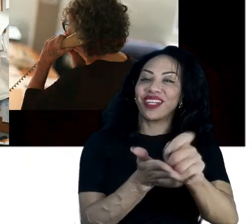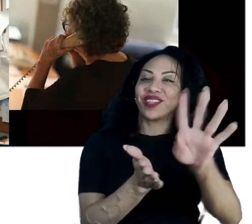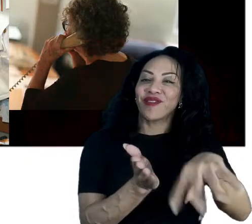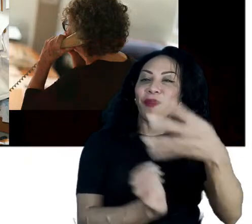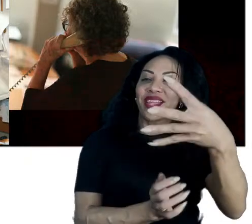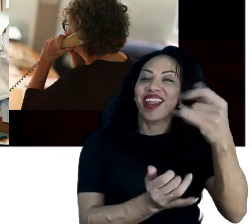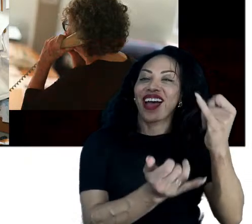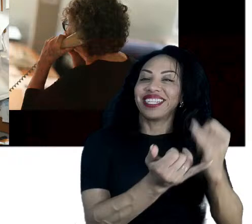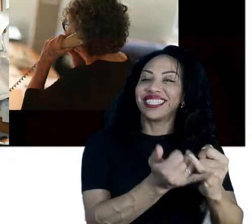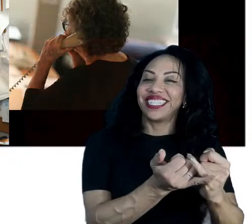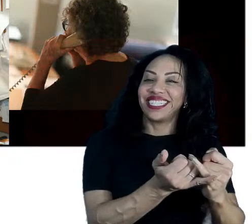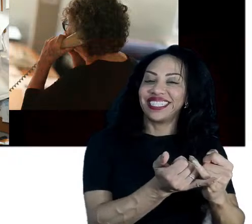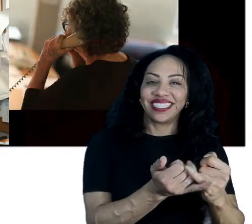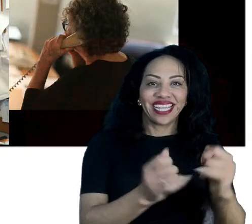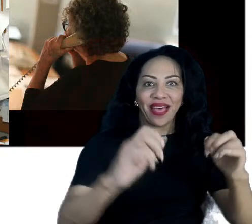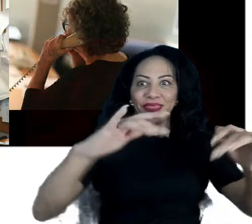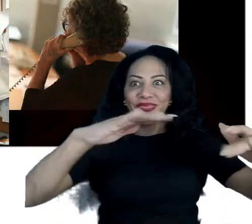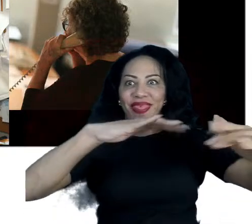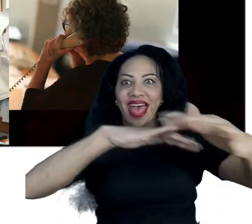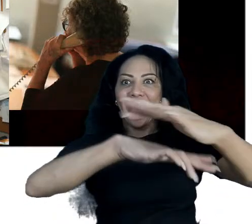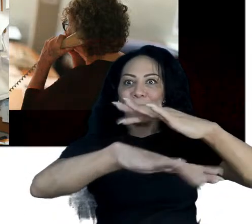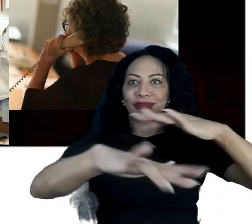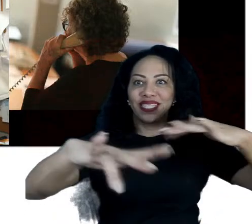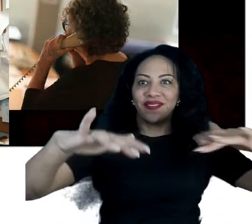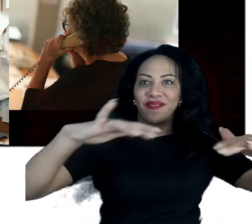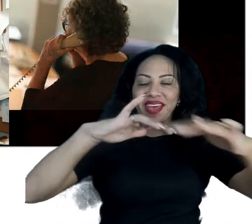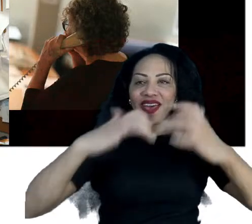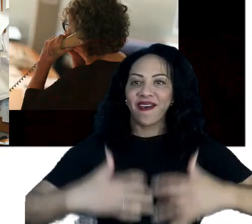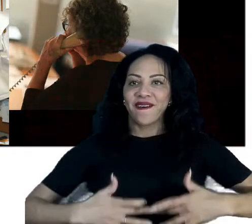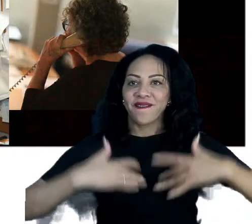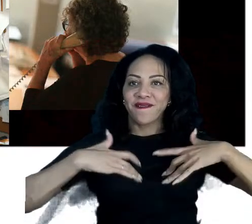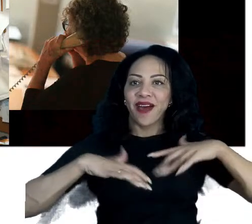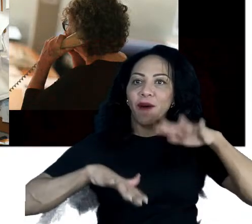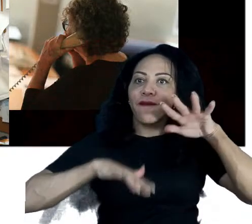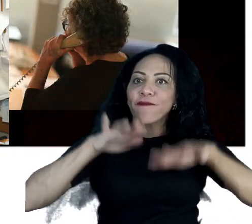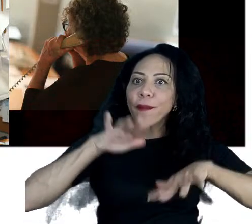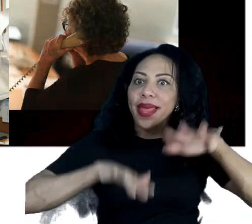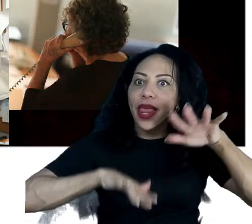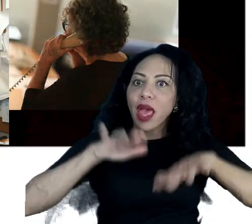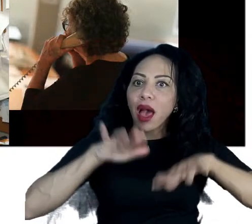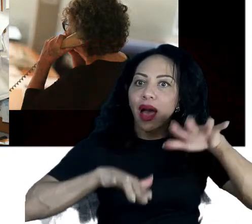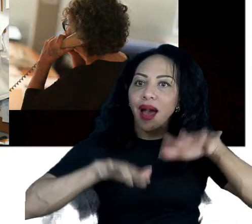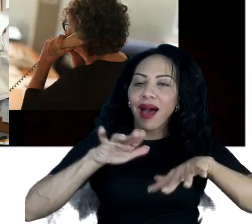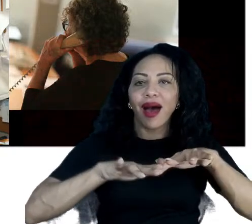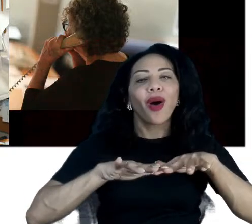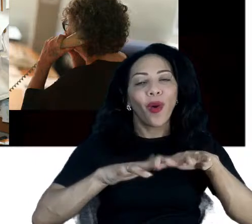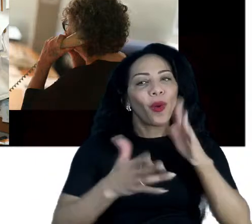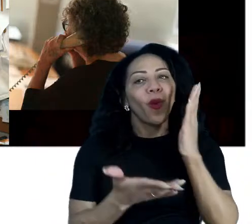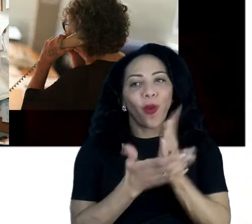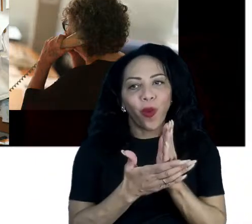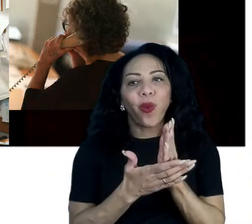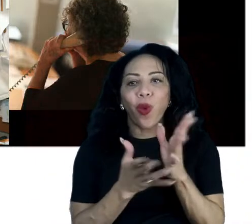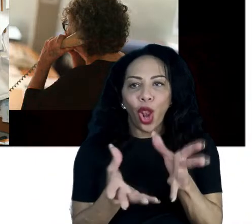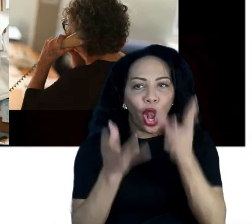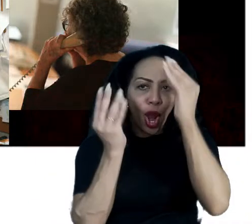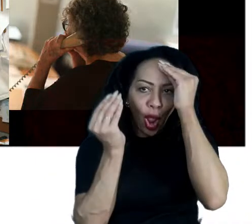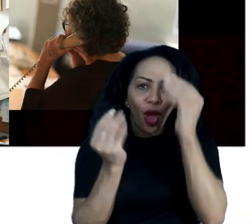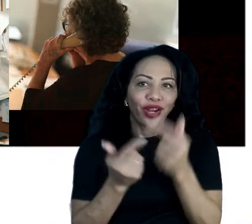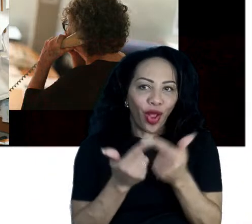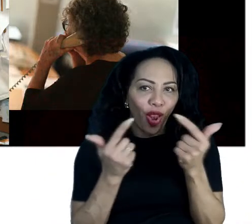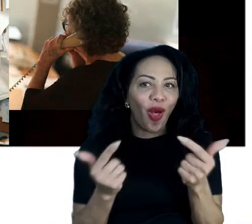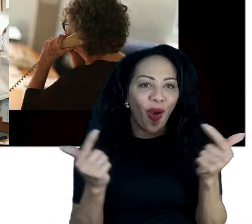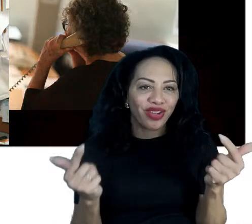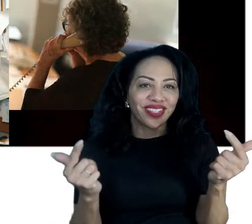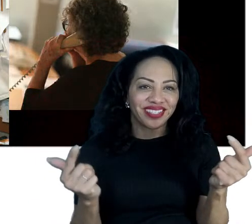something about the atmosphere that felt familiar. And it was an incredible learning experience. And